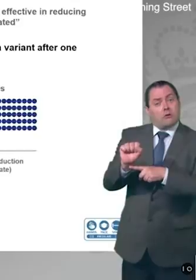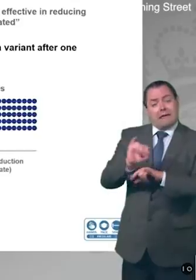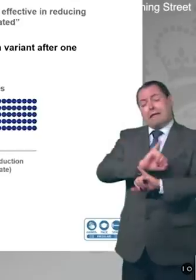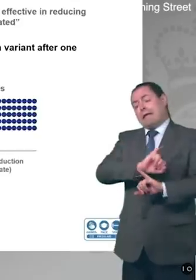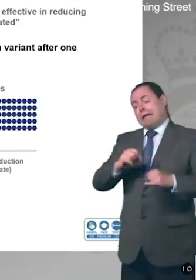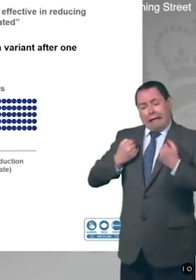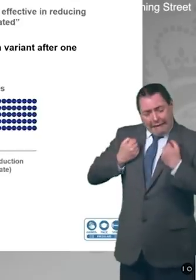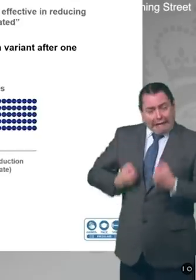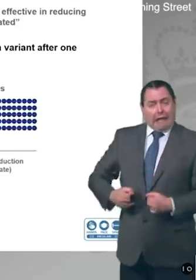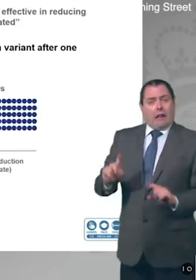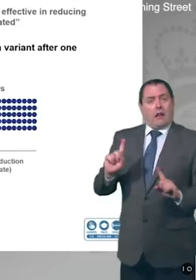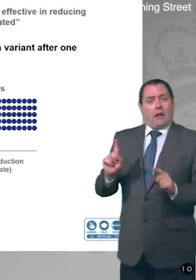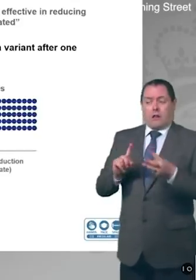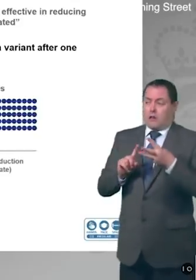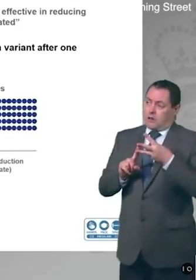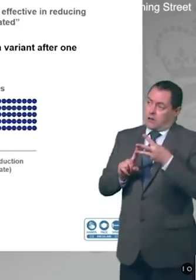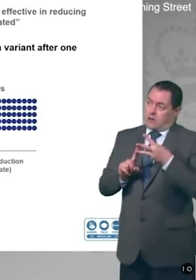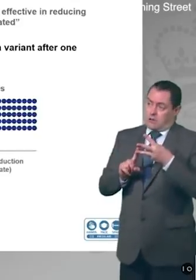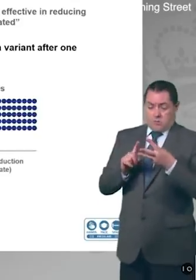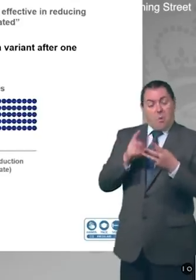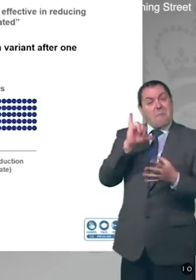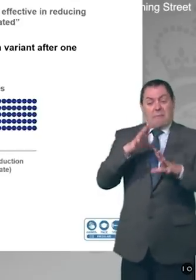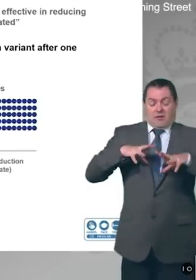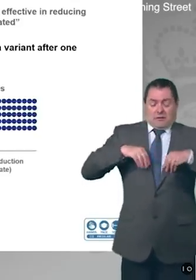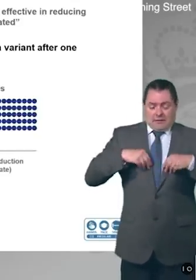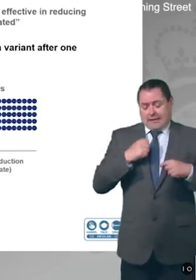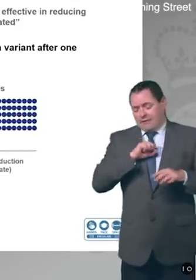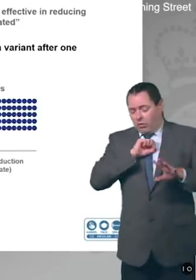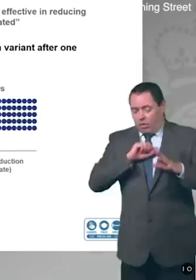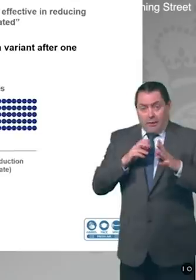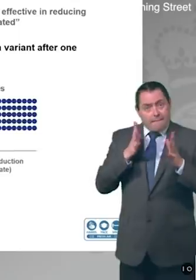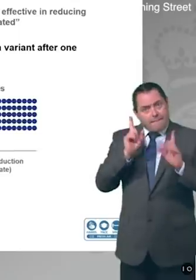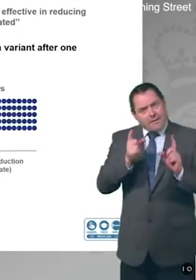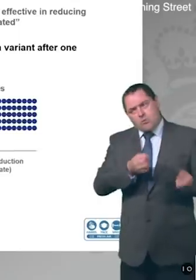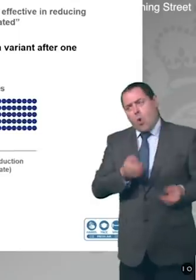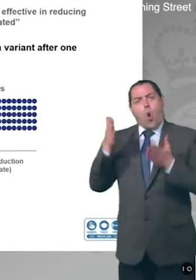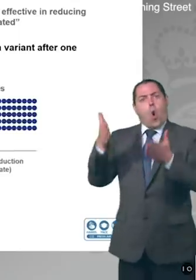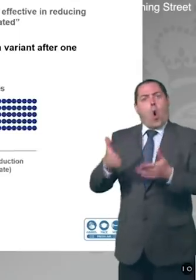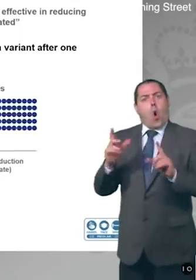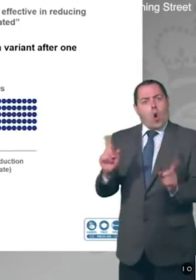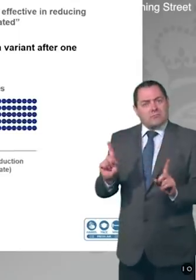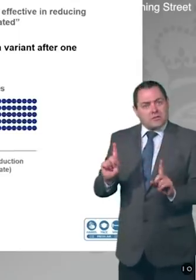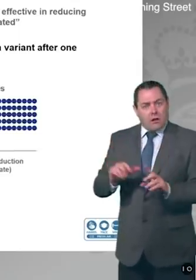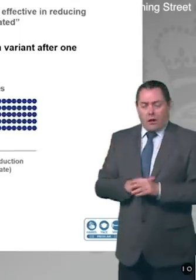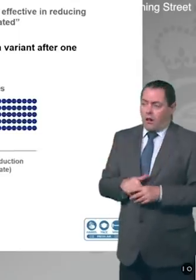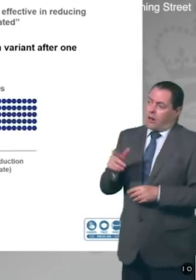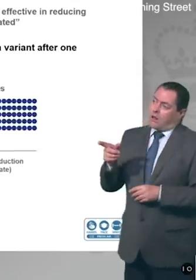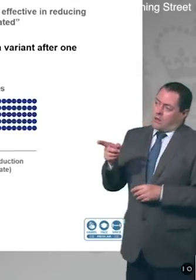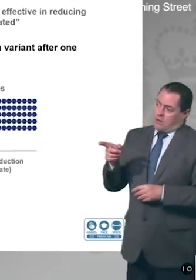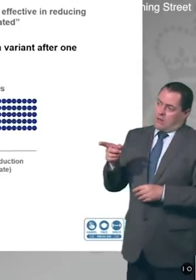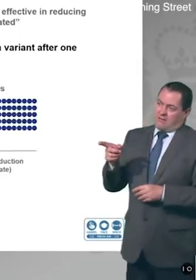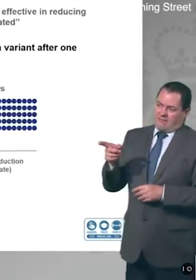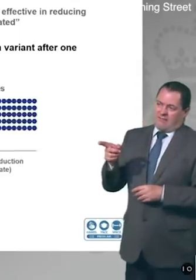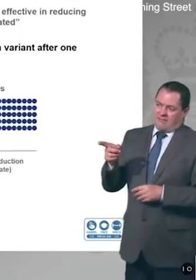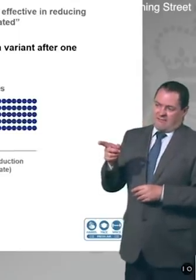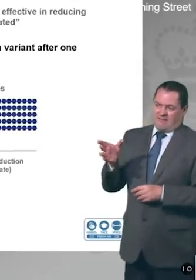of hospitalizations, the data so far, real life data from here in the UK, show that there